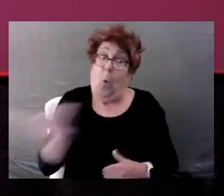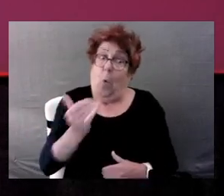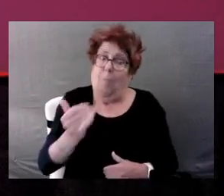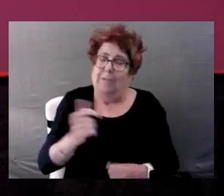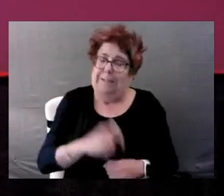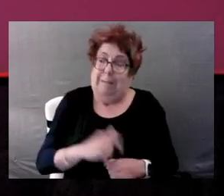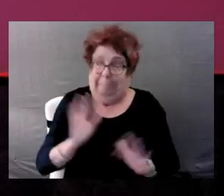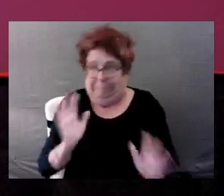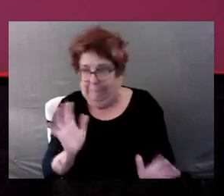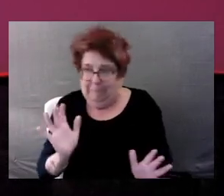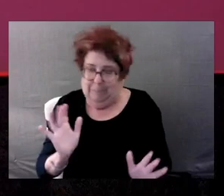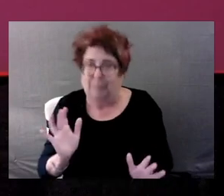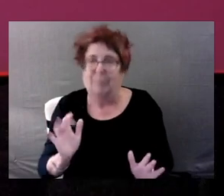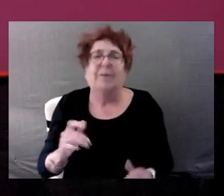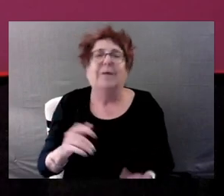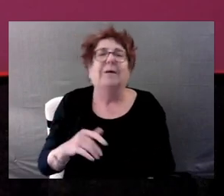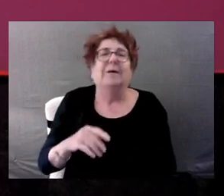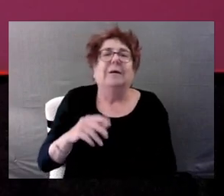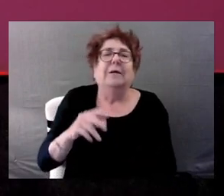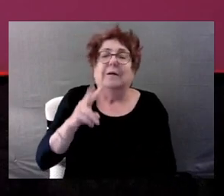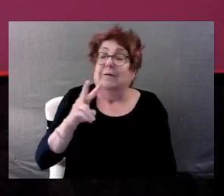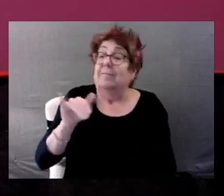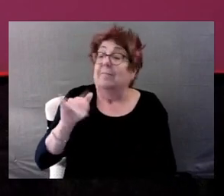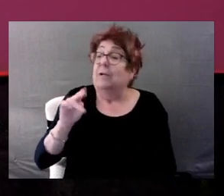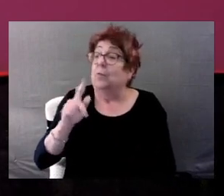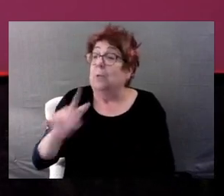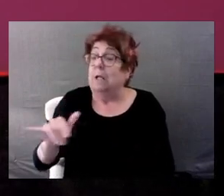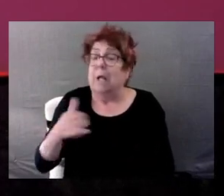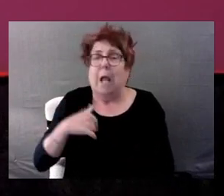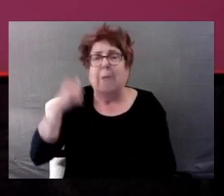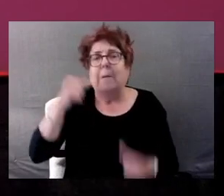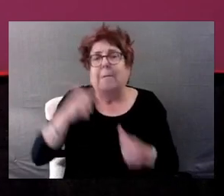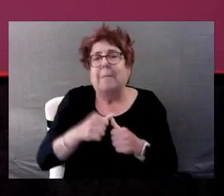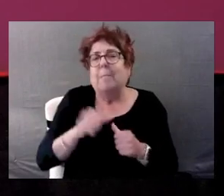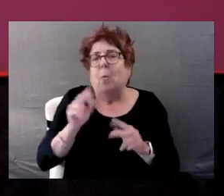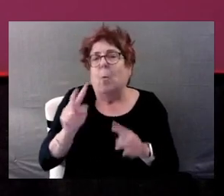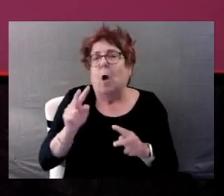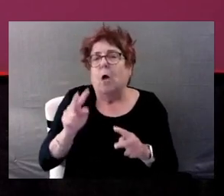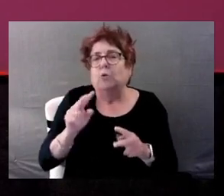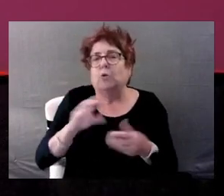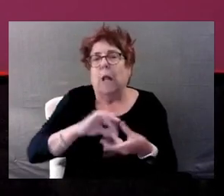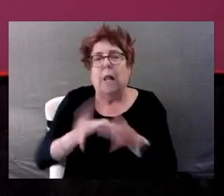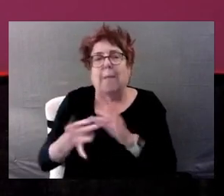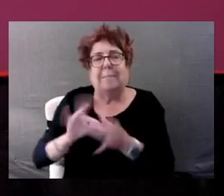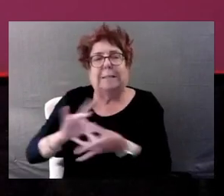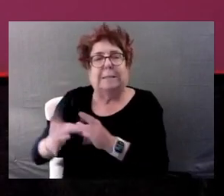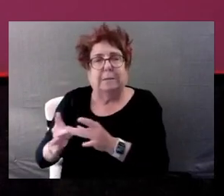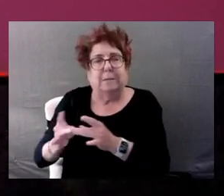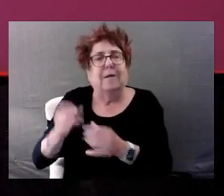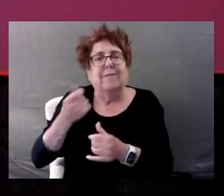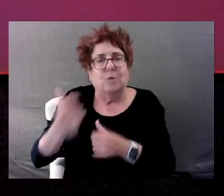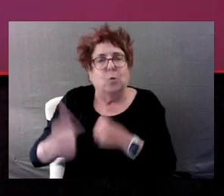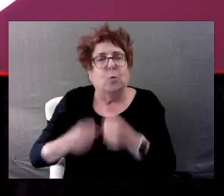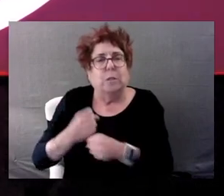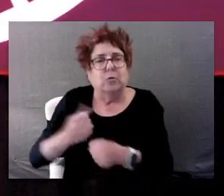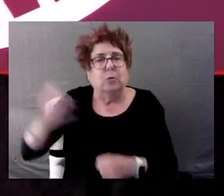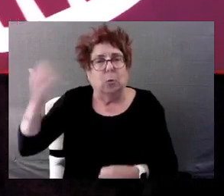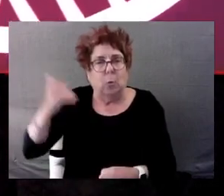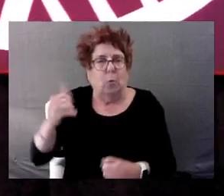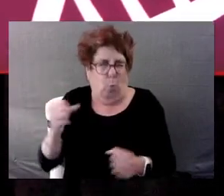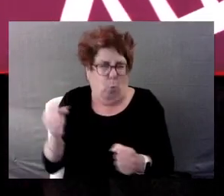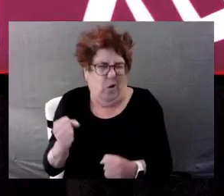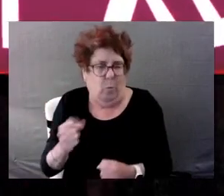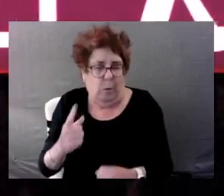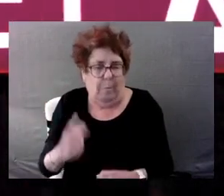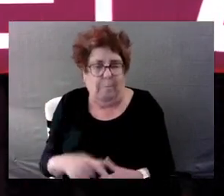That victory, I remember looking at the Olympics, the Winter Olympics a couple of years back. And what was the interesting thing is when I saw the